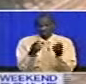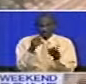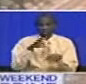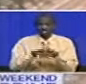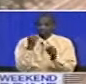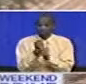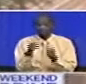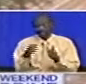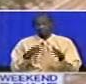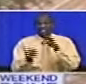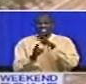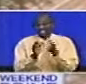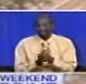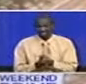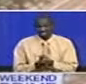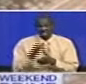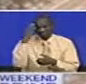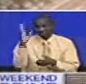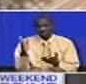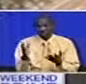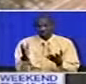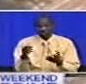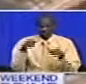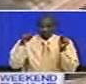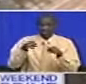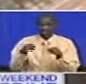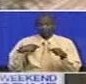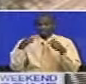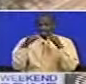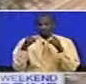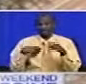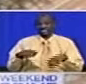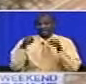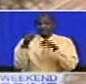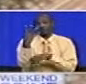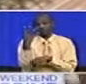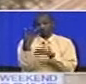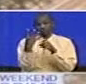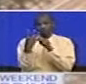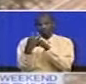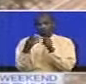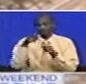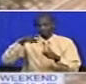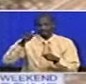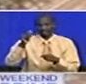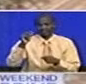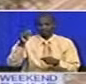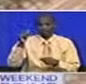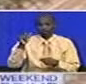ya waziri, sijui. Leo tumetangaza chairman wanne wa parastatals wa kutoka